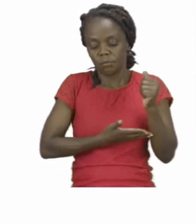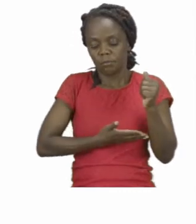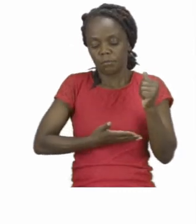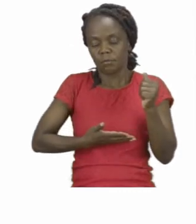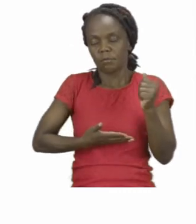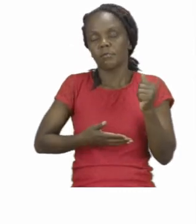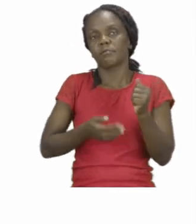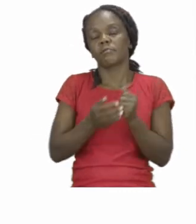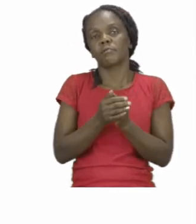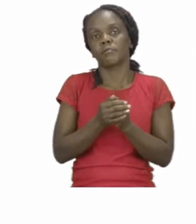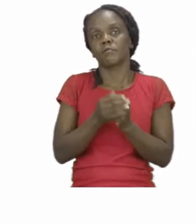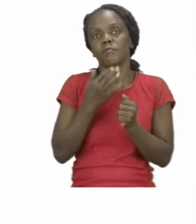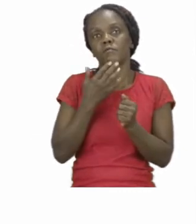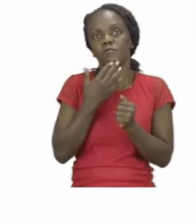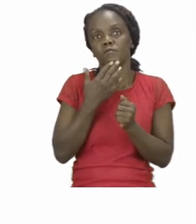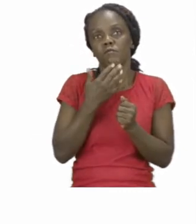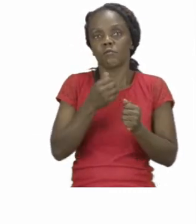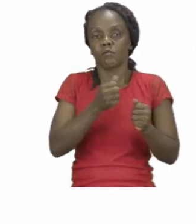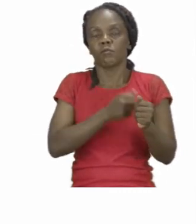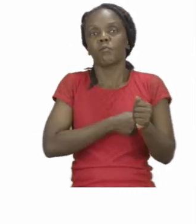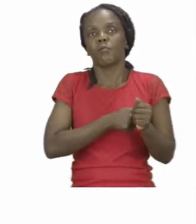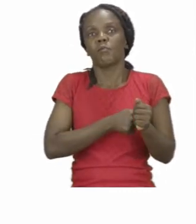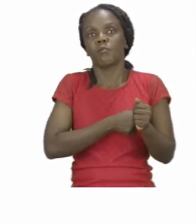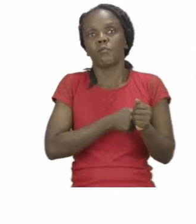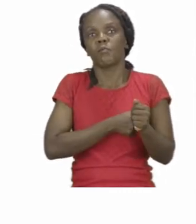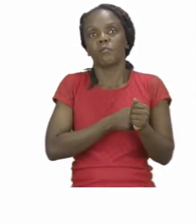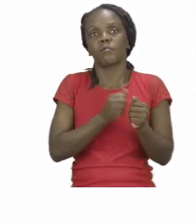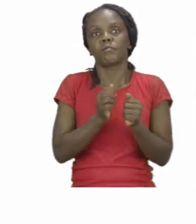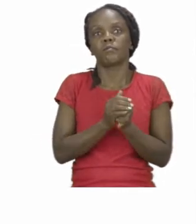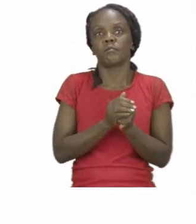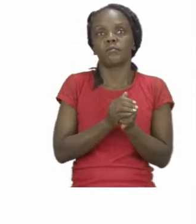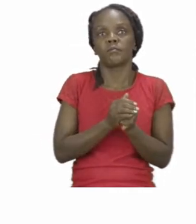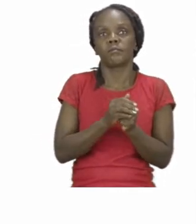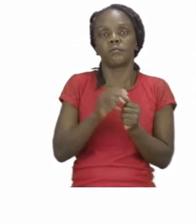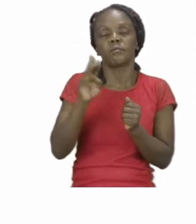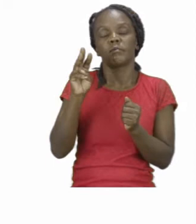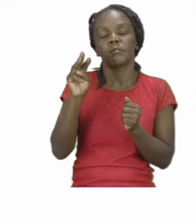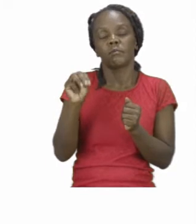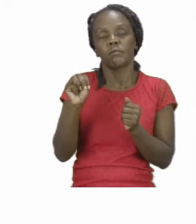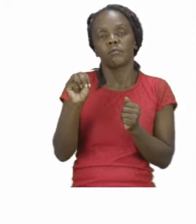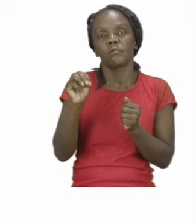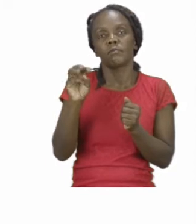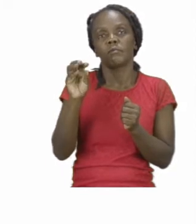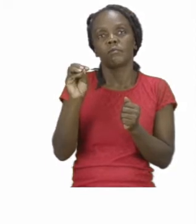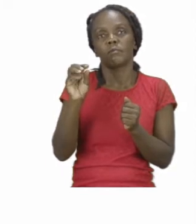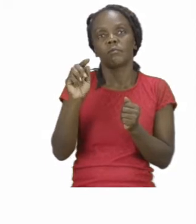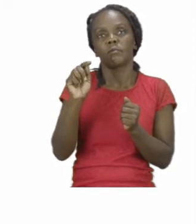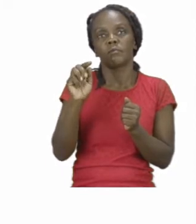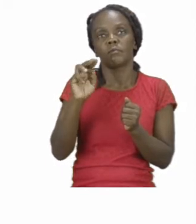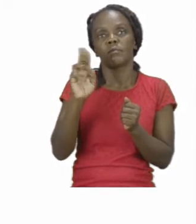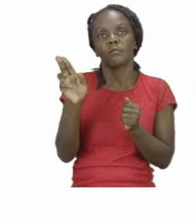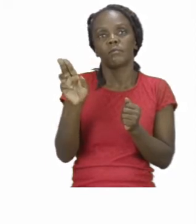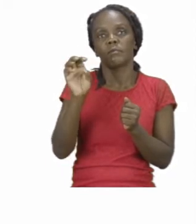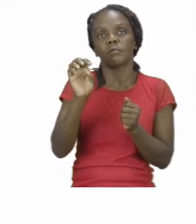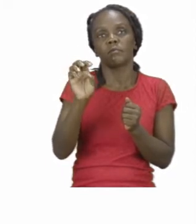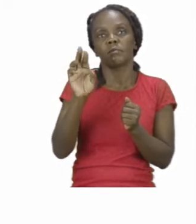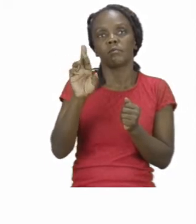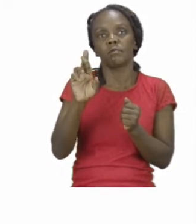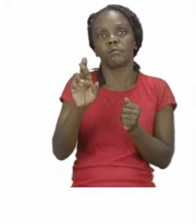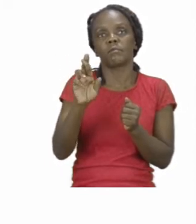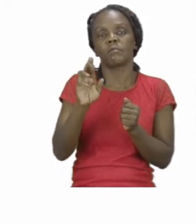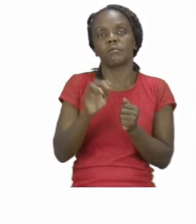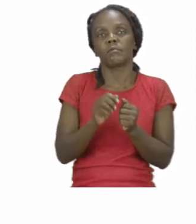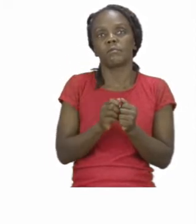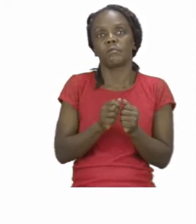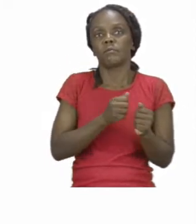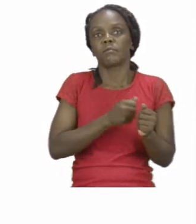top is a mother. Everyone, let's say